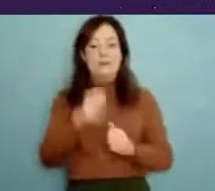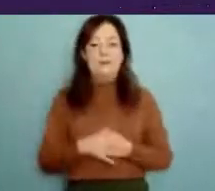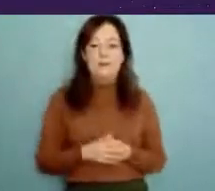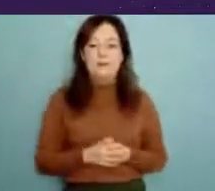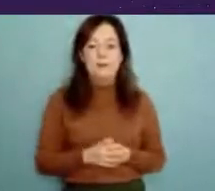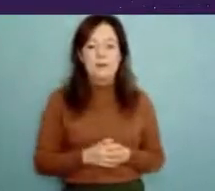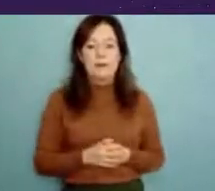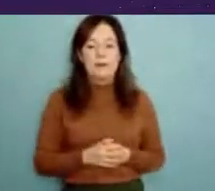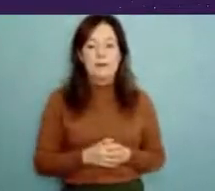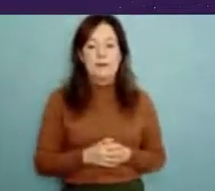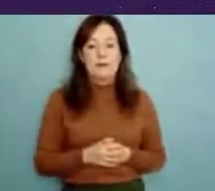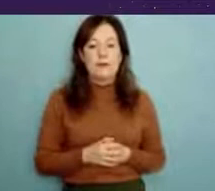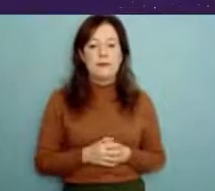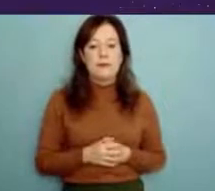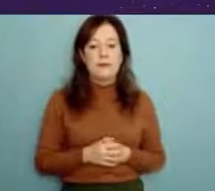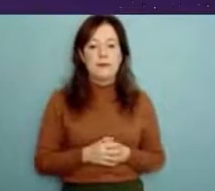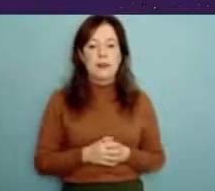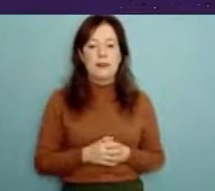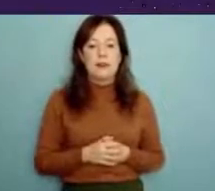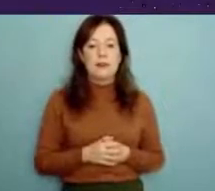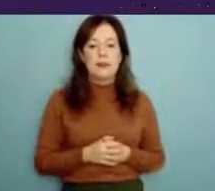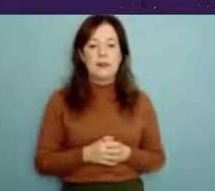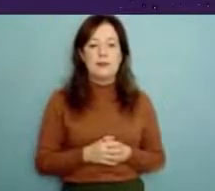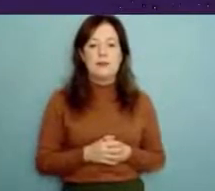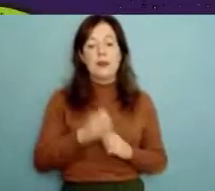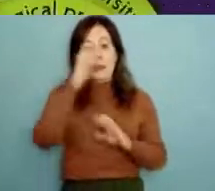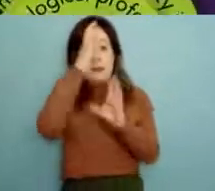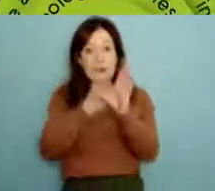A vision for the psychological professions.